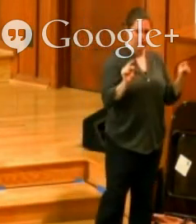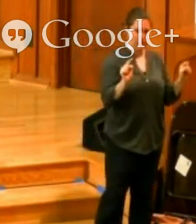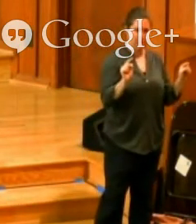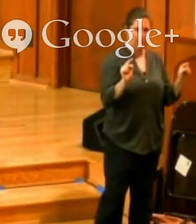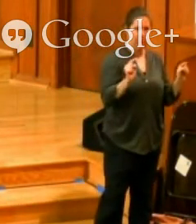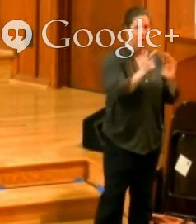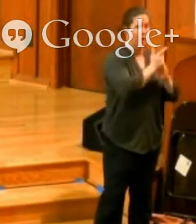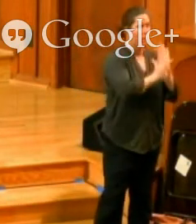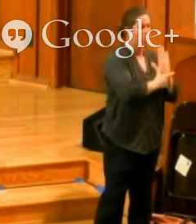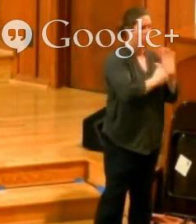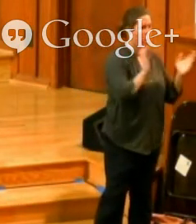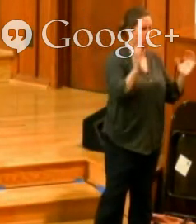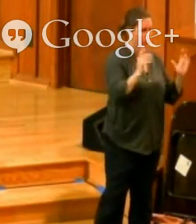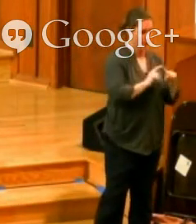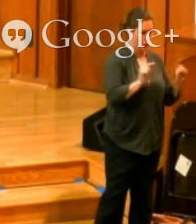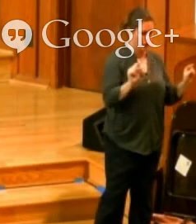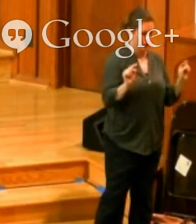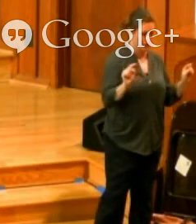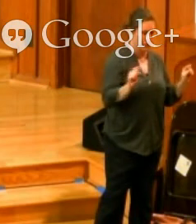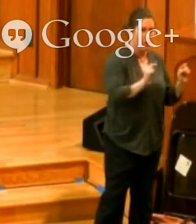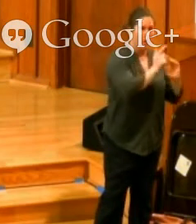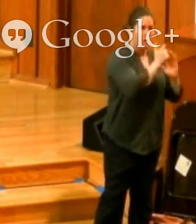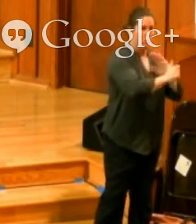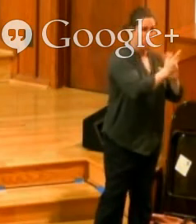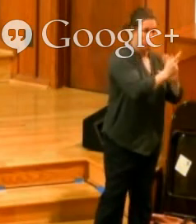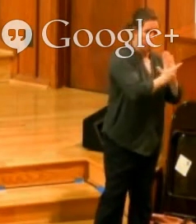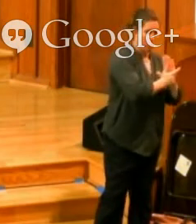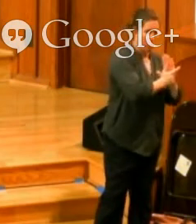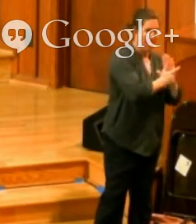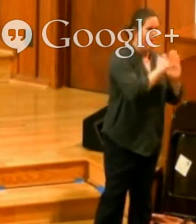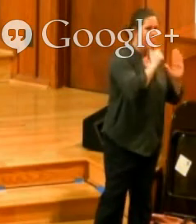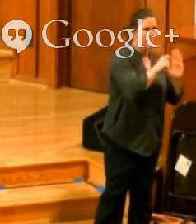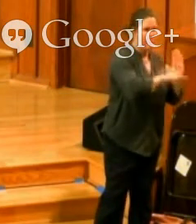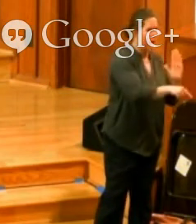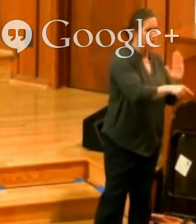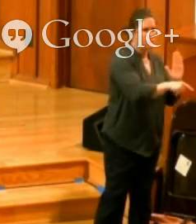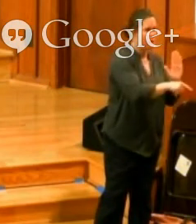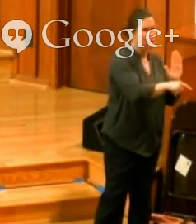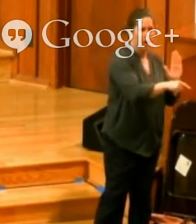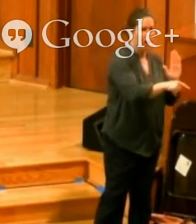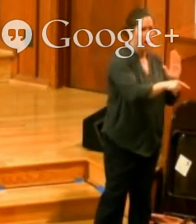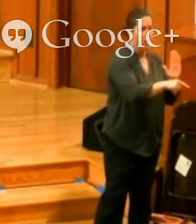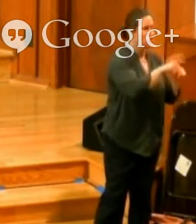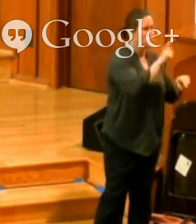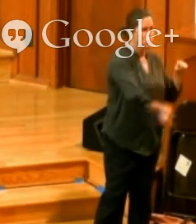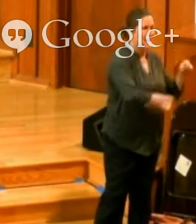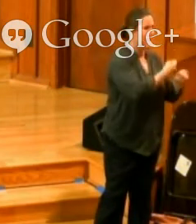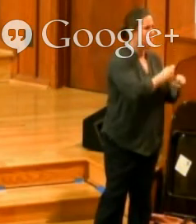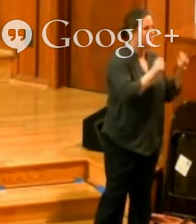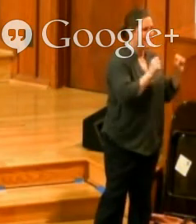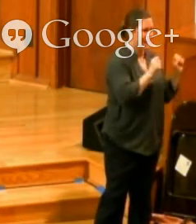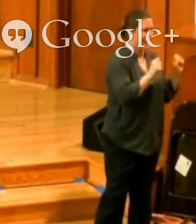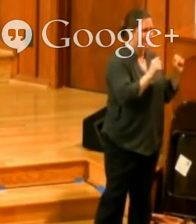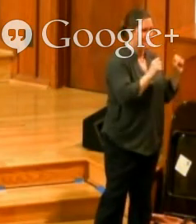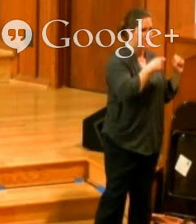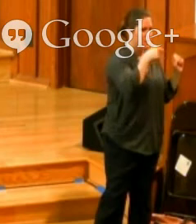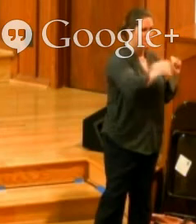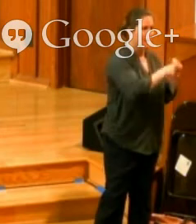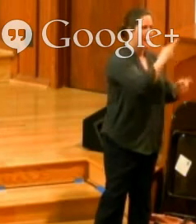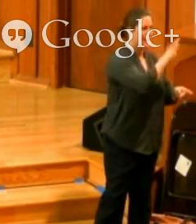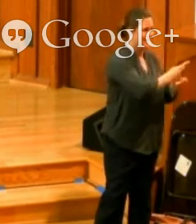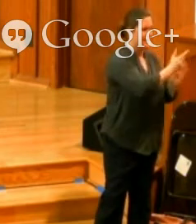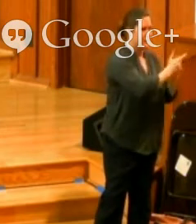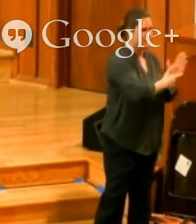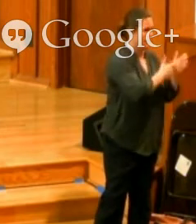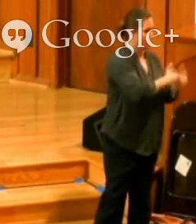does it mean to be under the law? It means that to be under the law is not a means of salvation, first of all. In other words, we cannot be saved by a keeping of the law. We cannot be